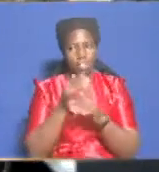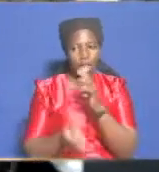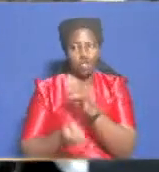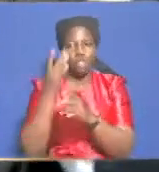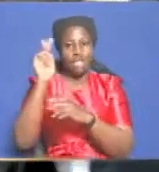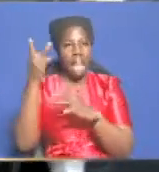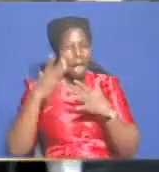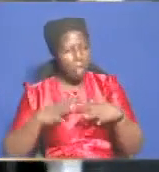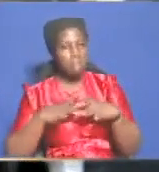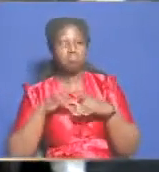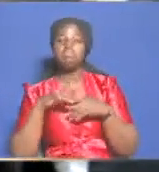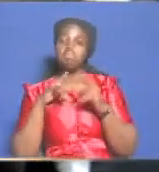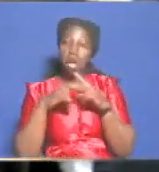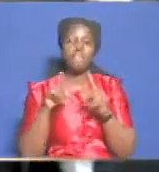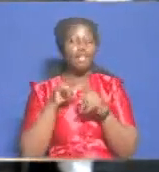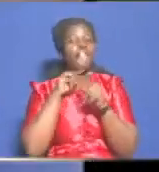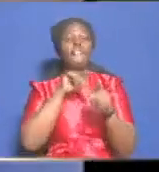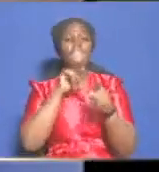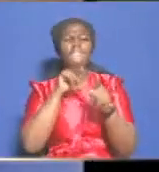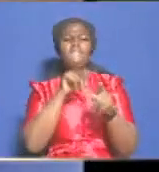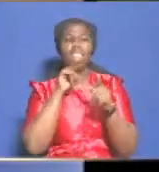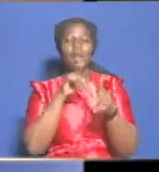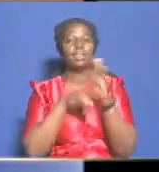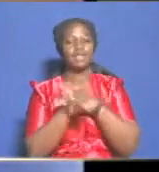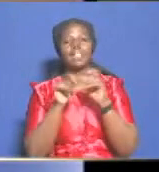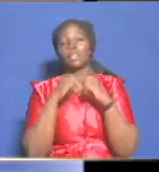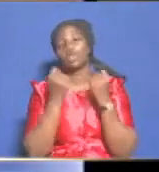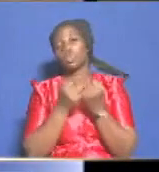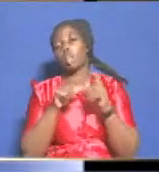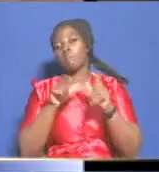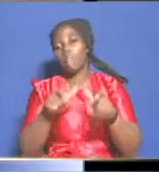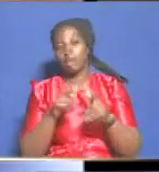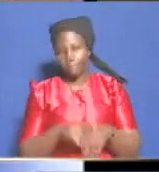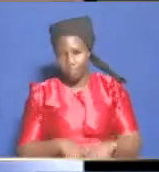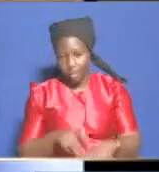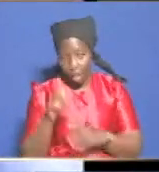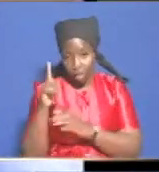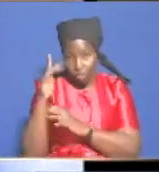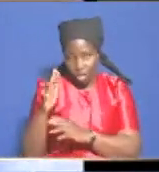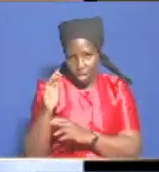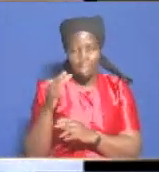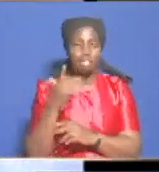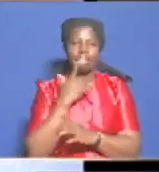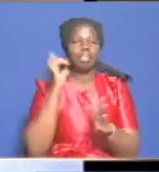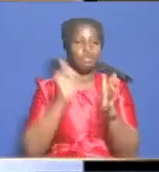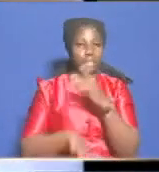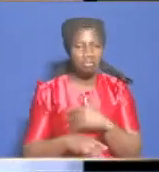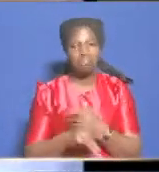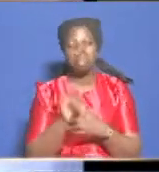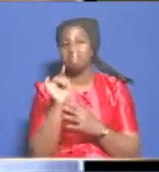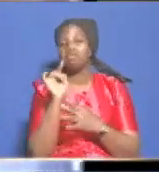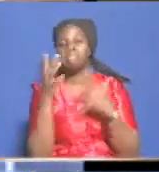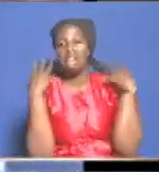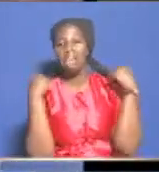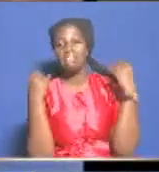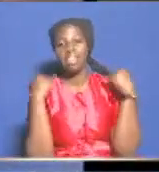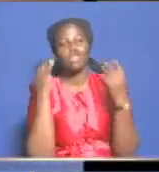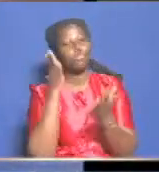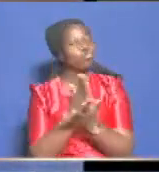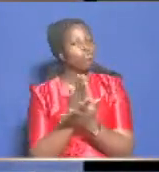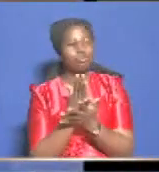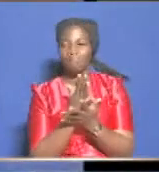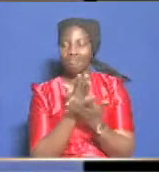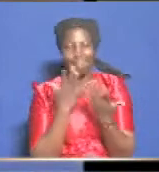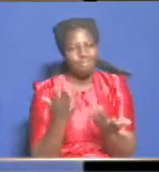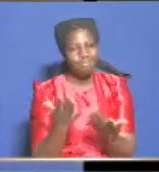to social media to mock the renaming. In a tweet, lawyer Abenasir Abdullahi termed the exercise a total disgrace.